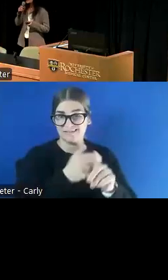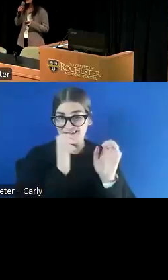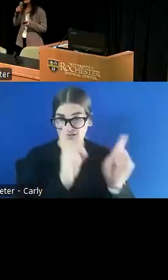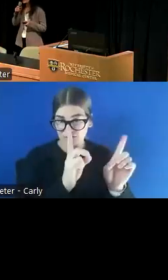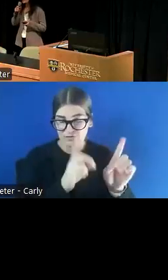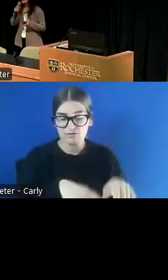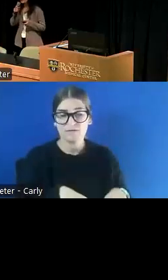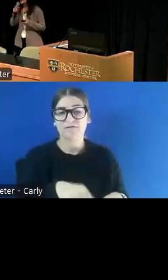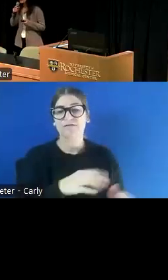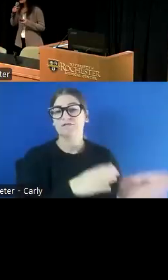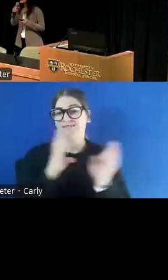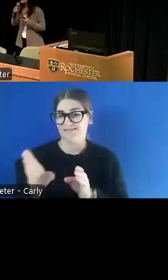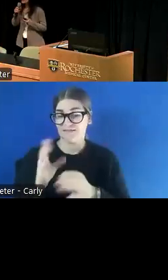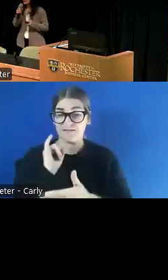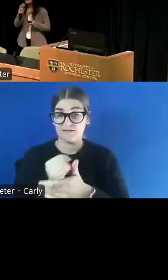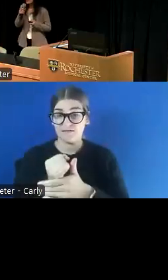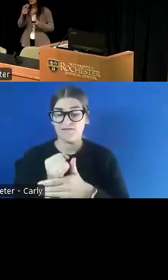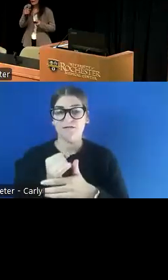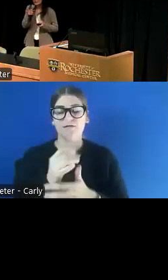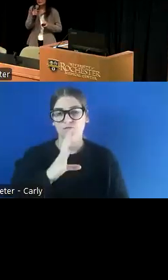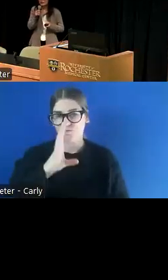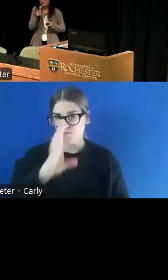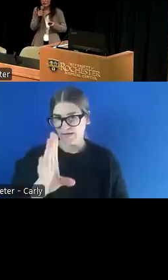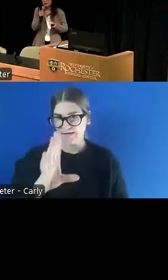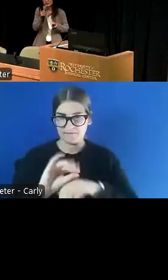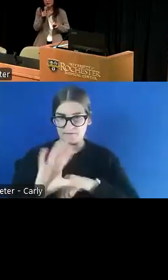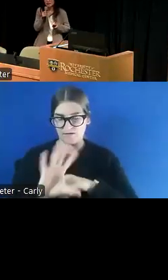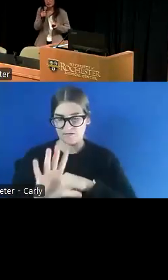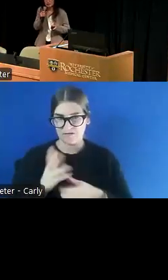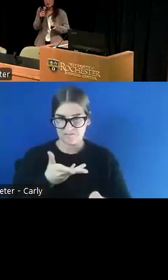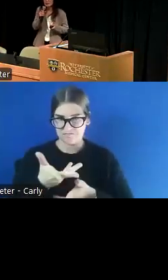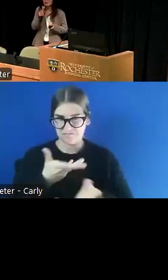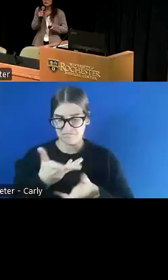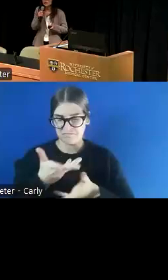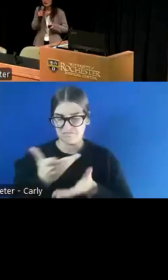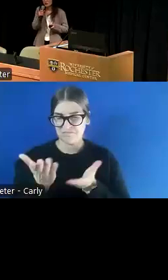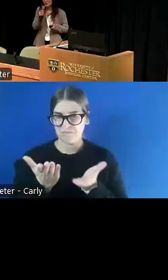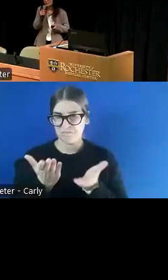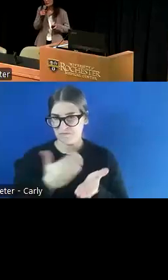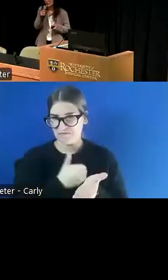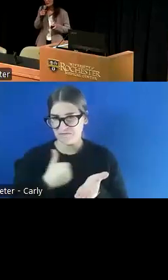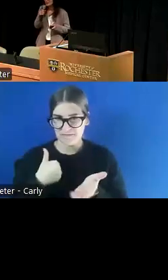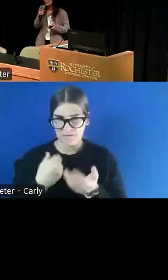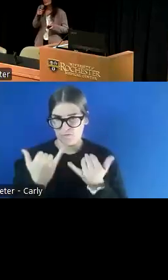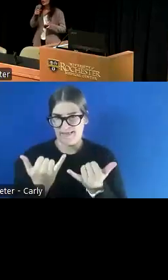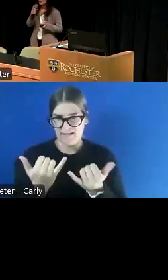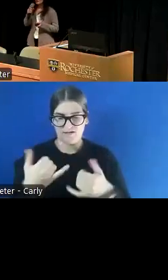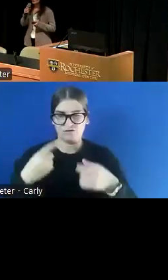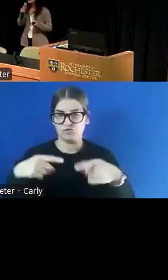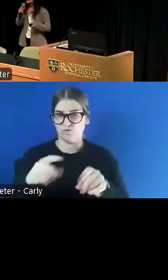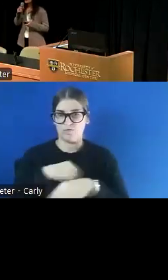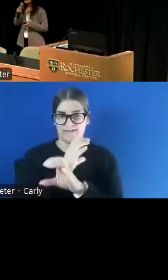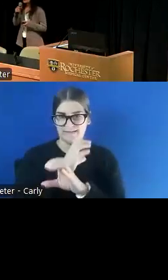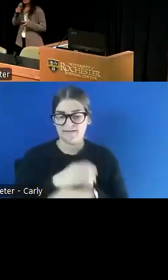is when chaplains are directly counseling a service member in suicidal crisis,